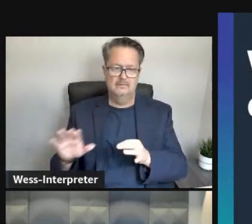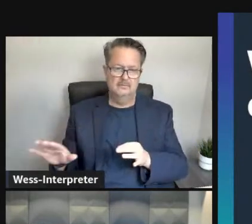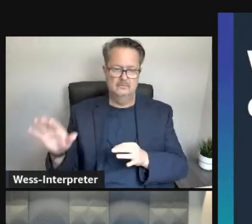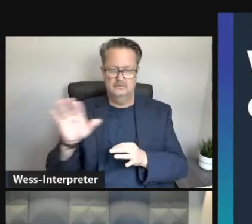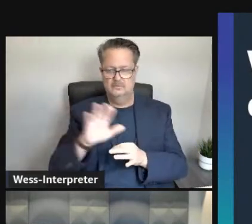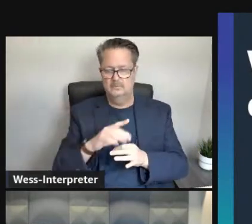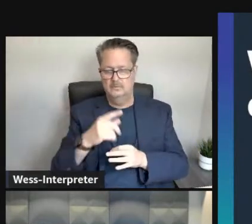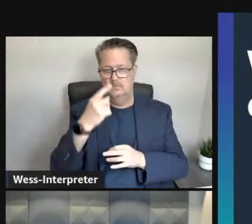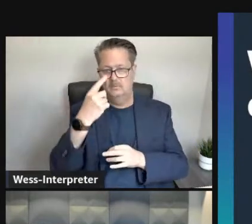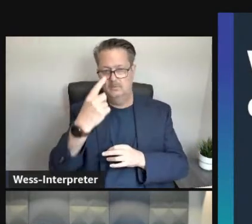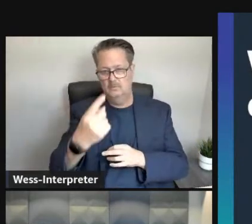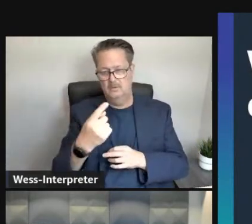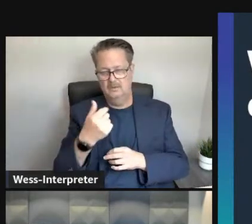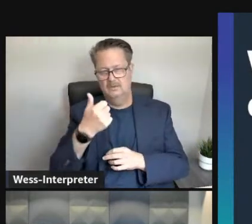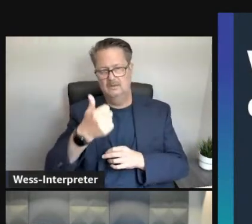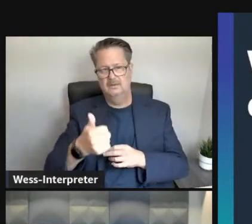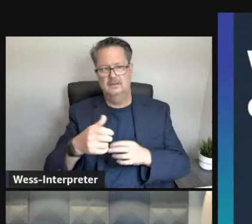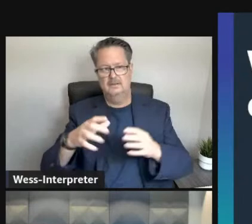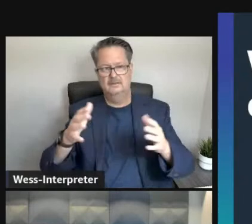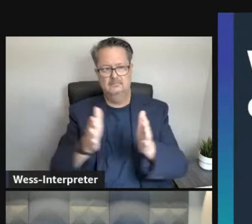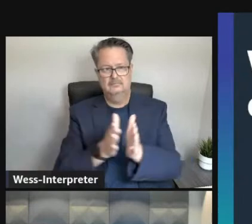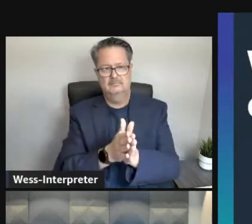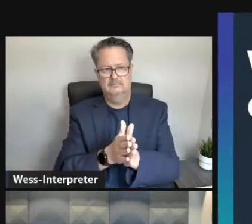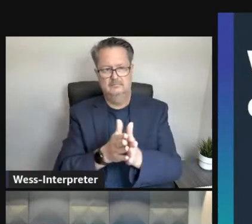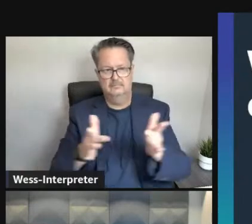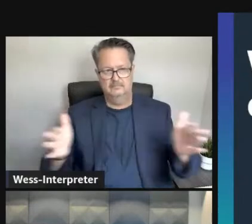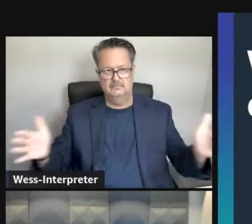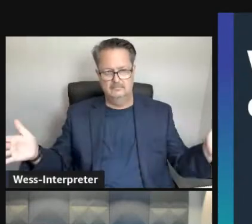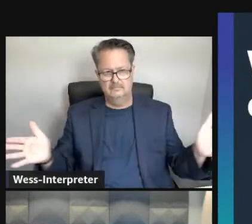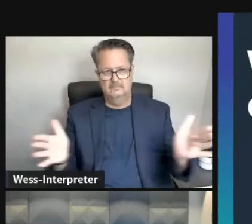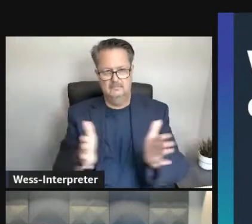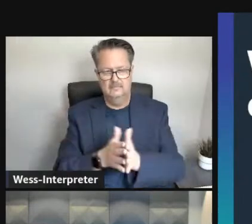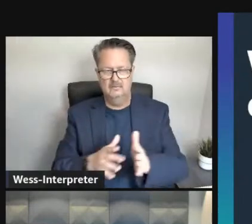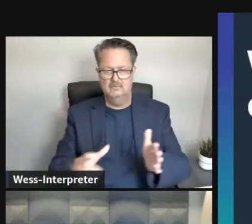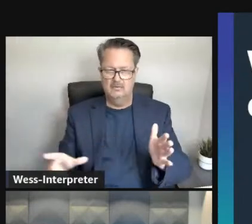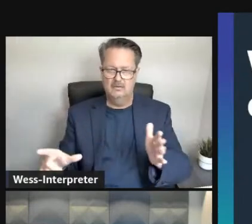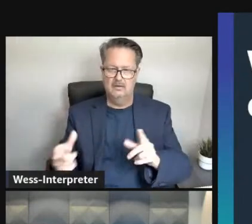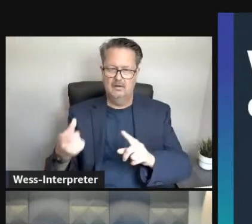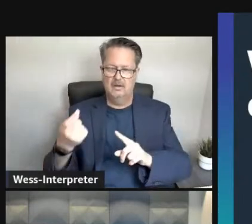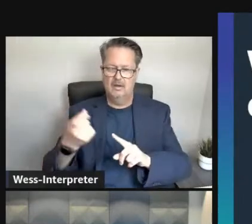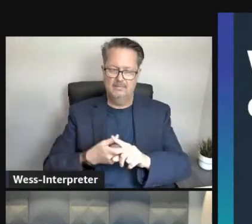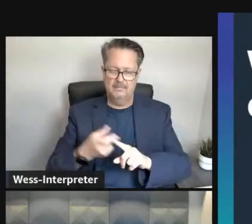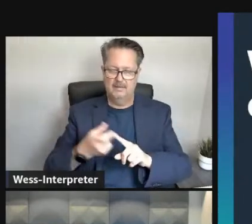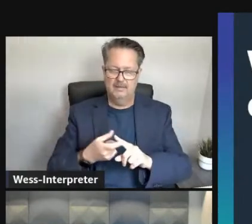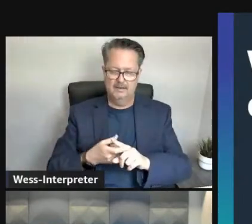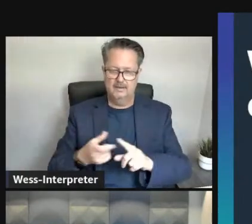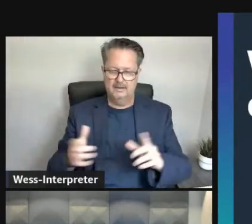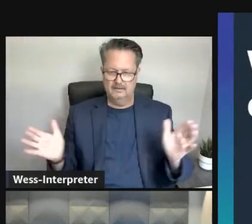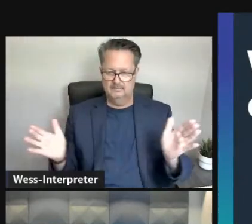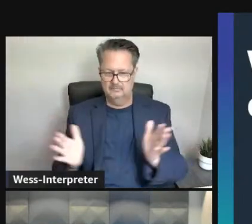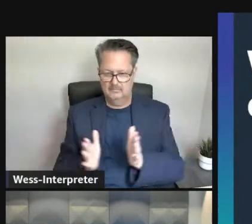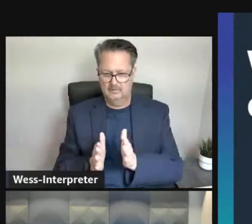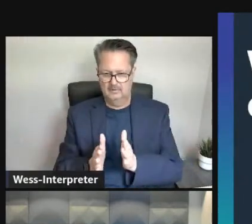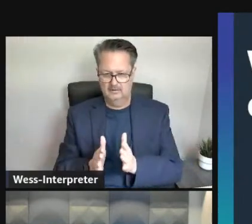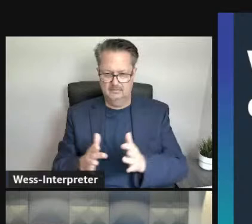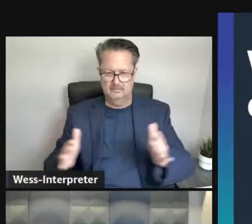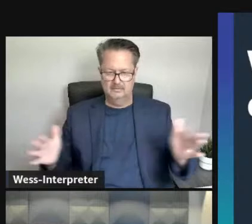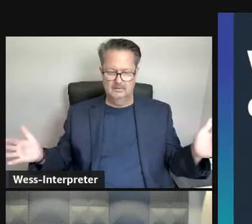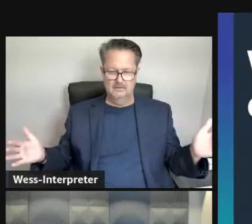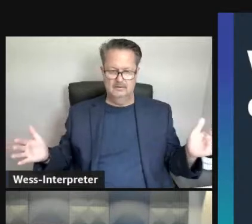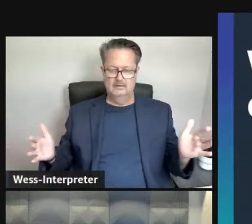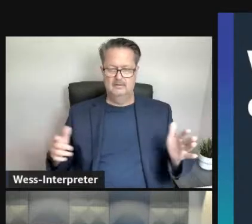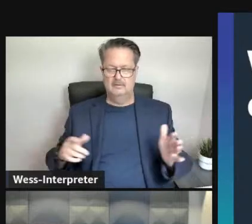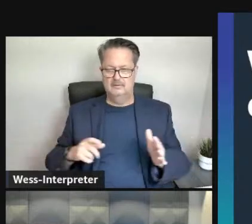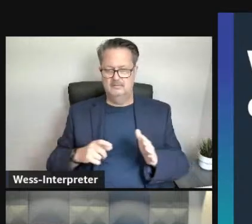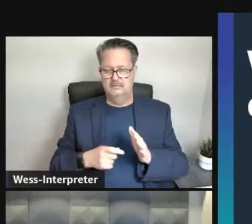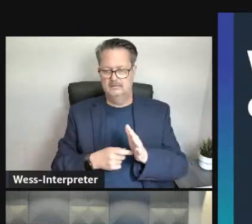One of them is auto scaling. So it can automatically scale up and down on the resources based on the demand using